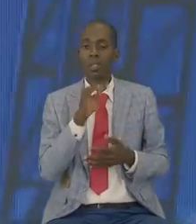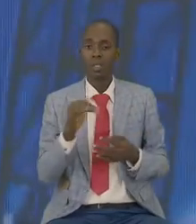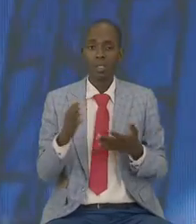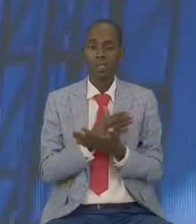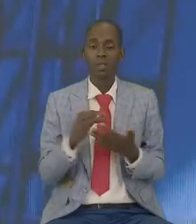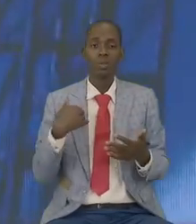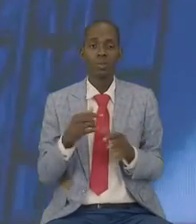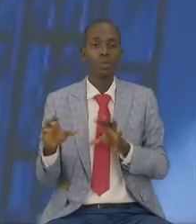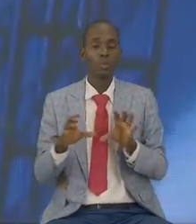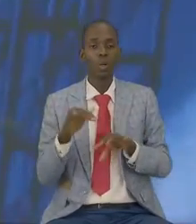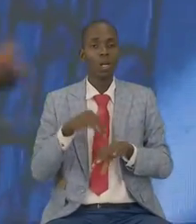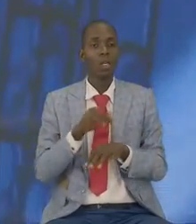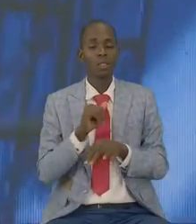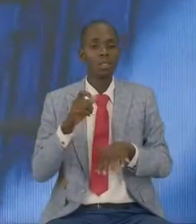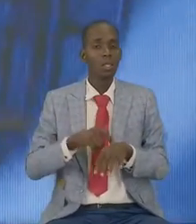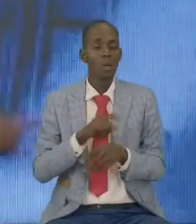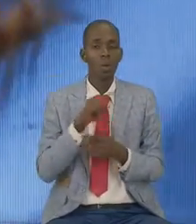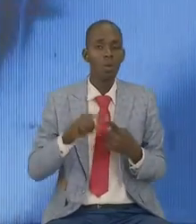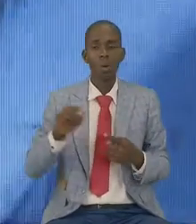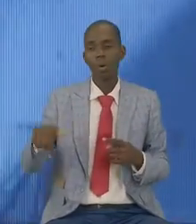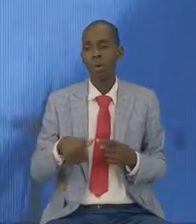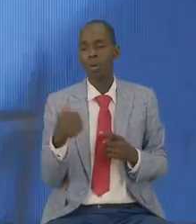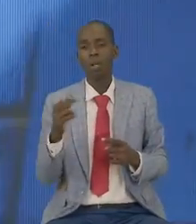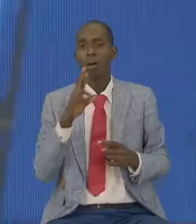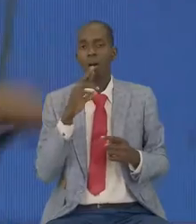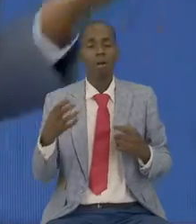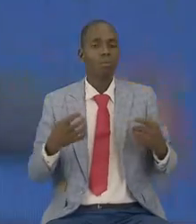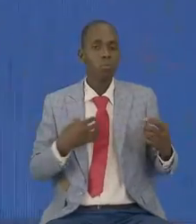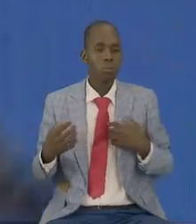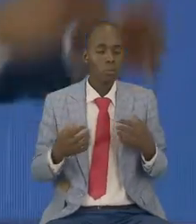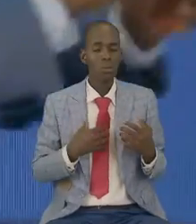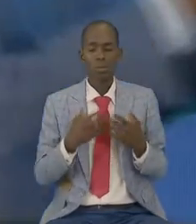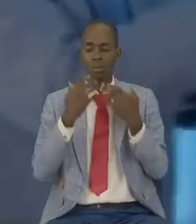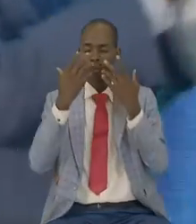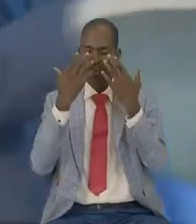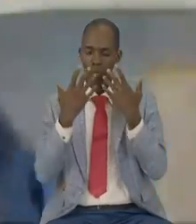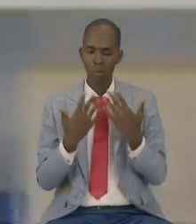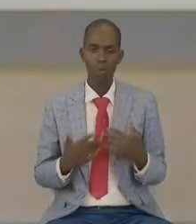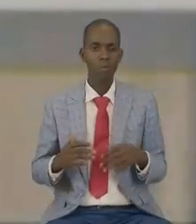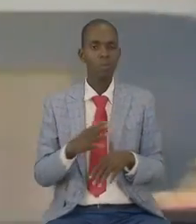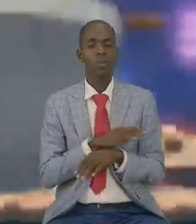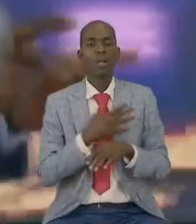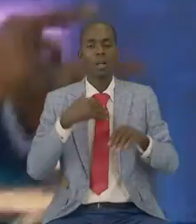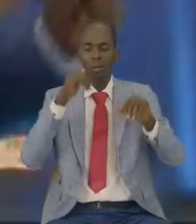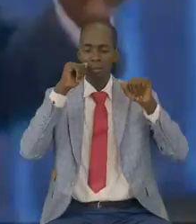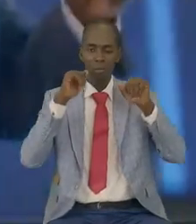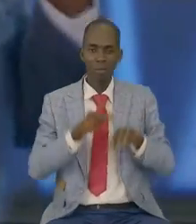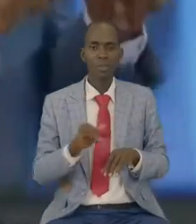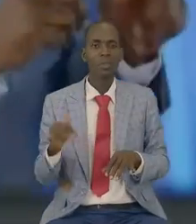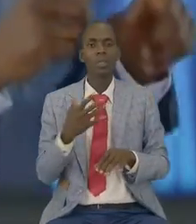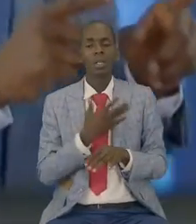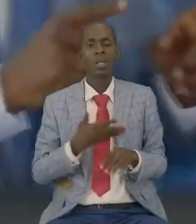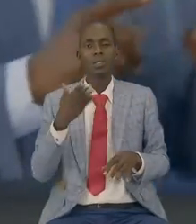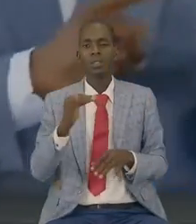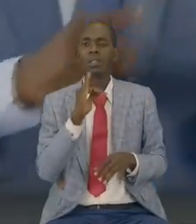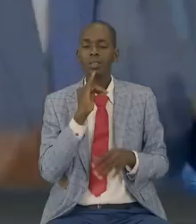when everybody is mourning and murmuring and complaining and grumbling. Is the singing we do at such